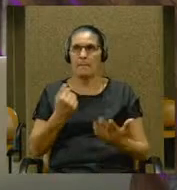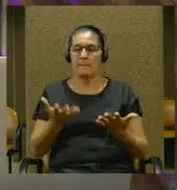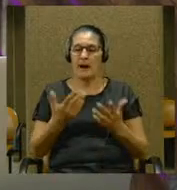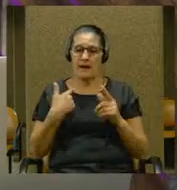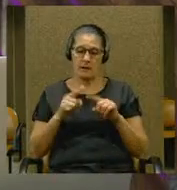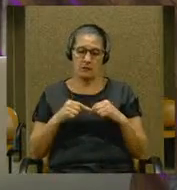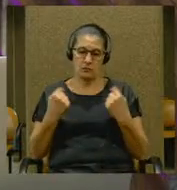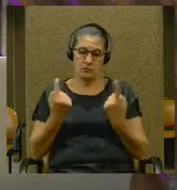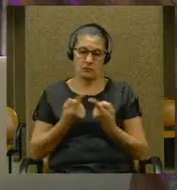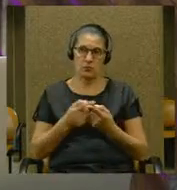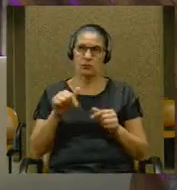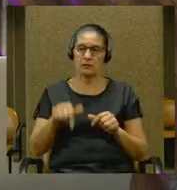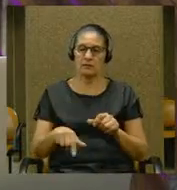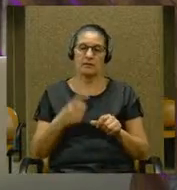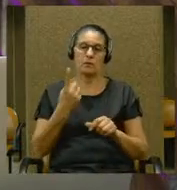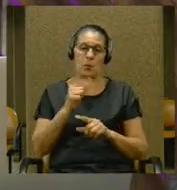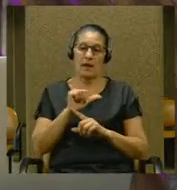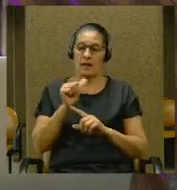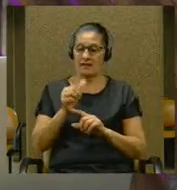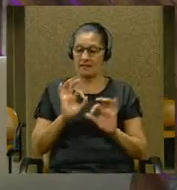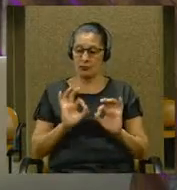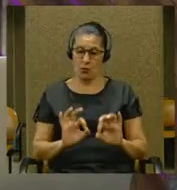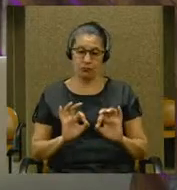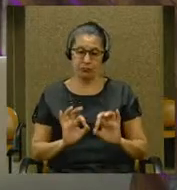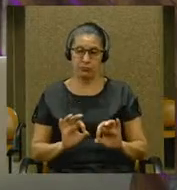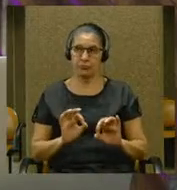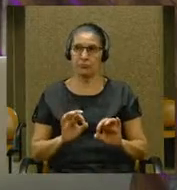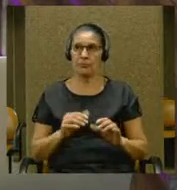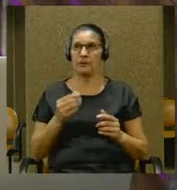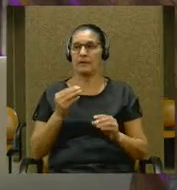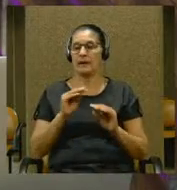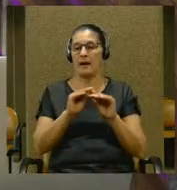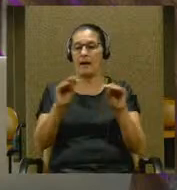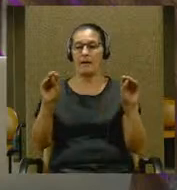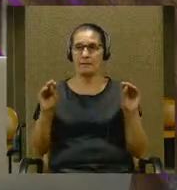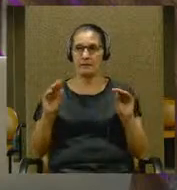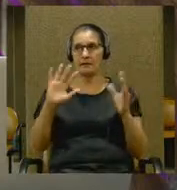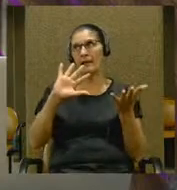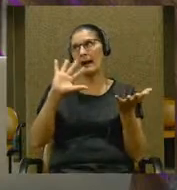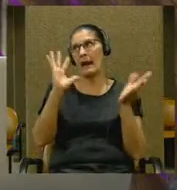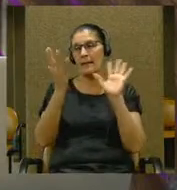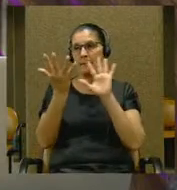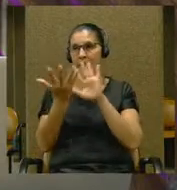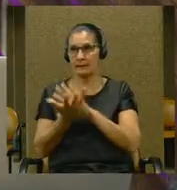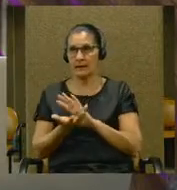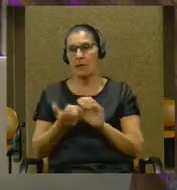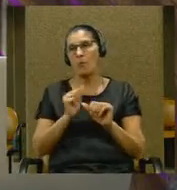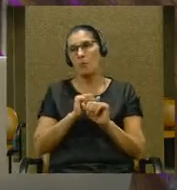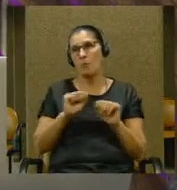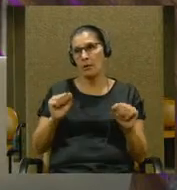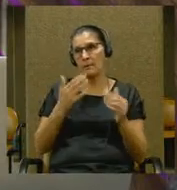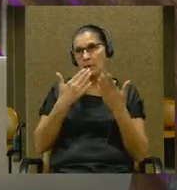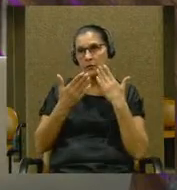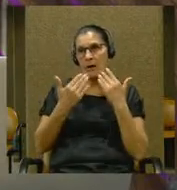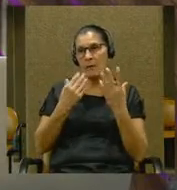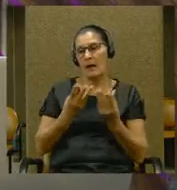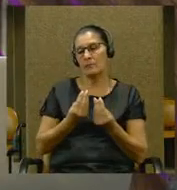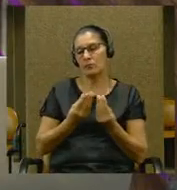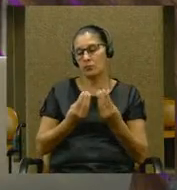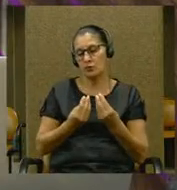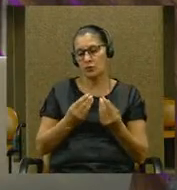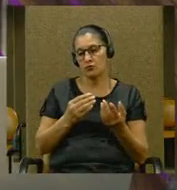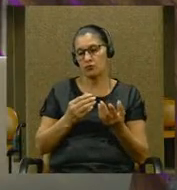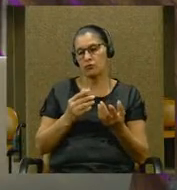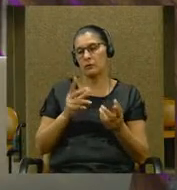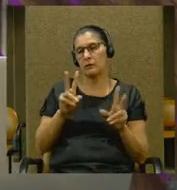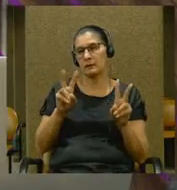For us, it's a pleasure to have her with us. We are very happy to be